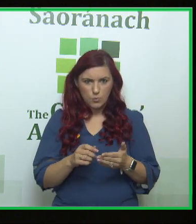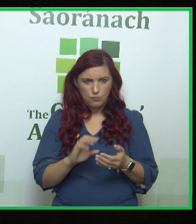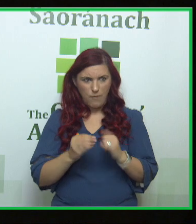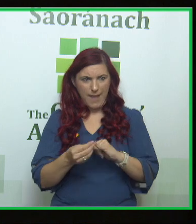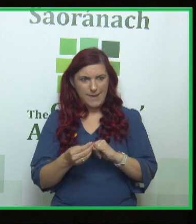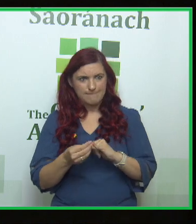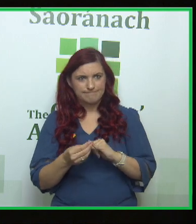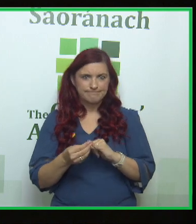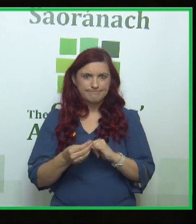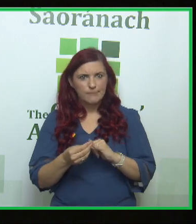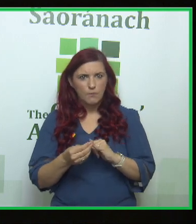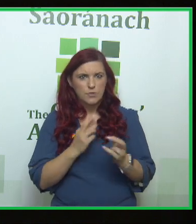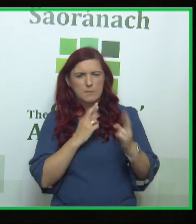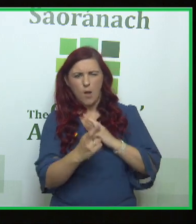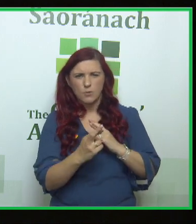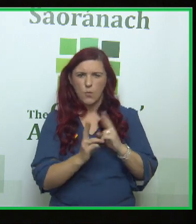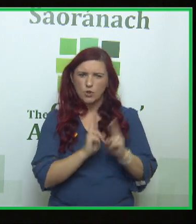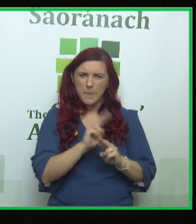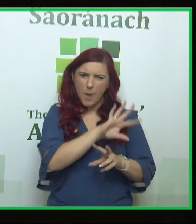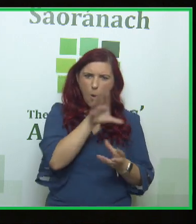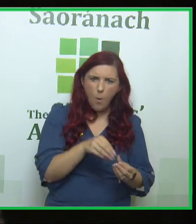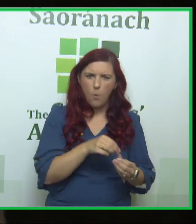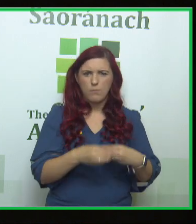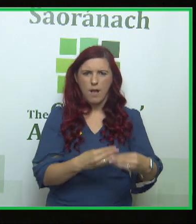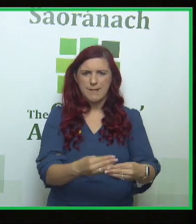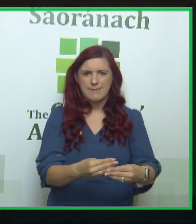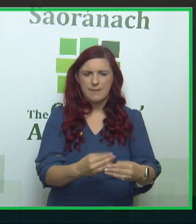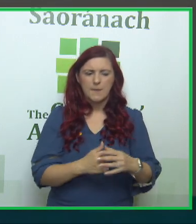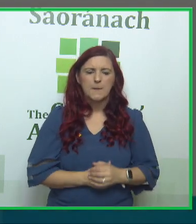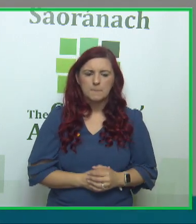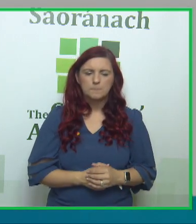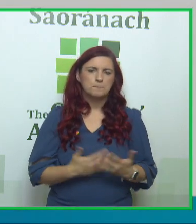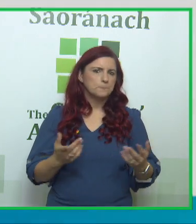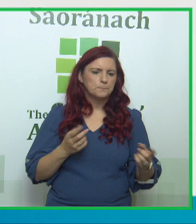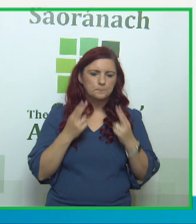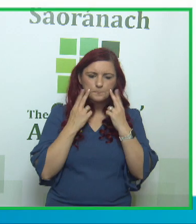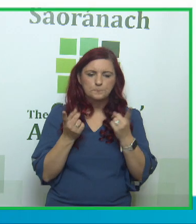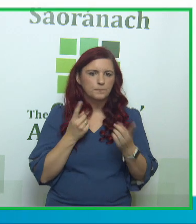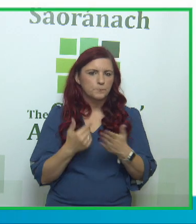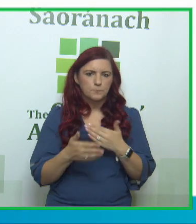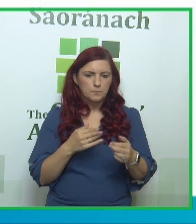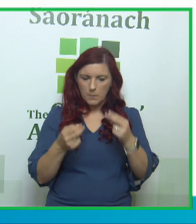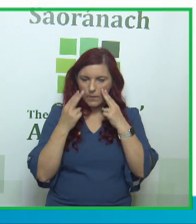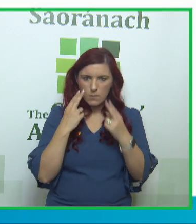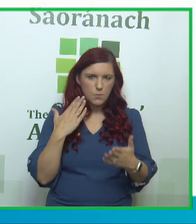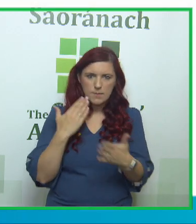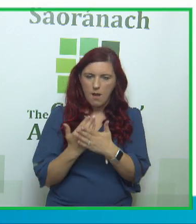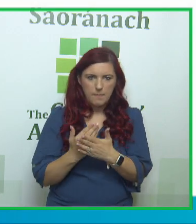response. So what do we need to do, or where, ultimately we need to disrupt this